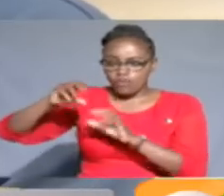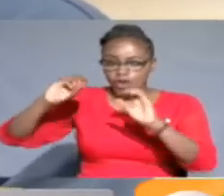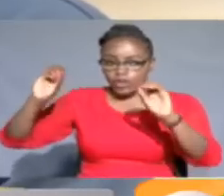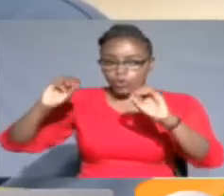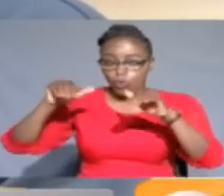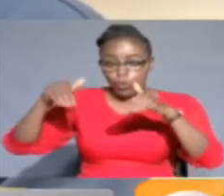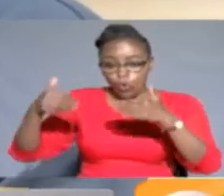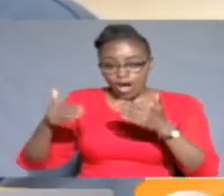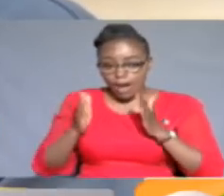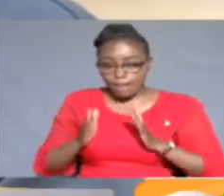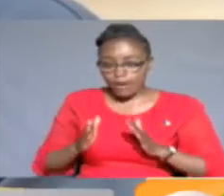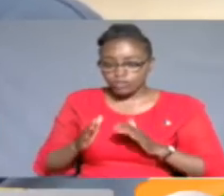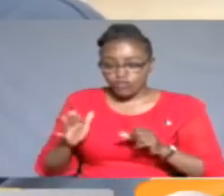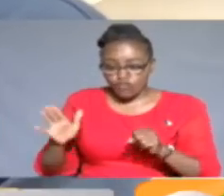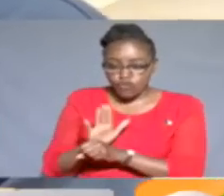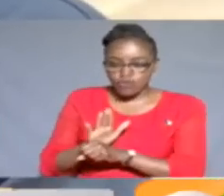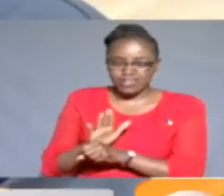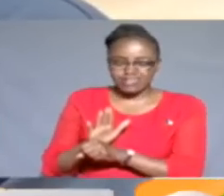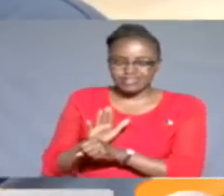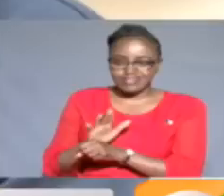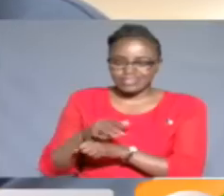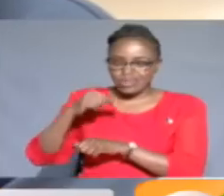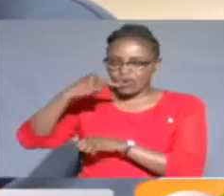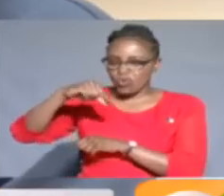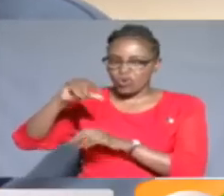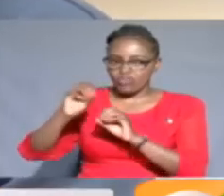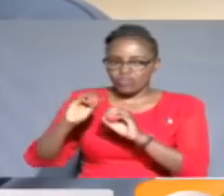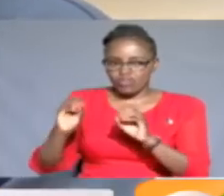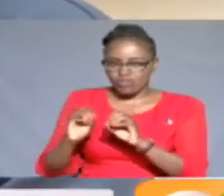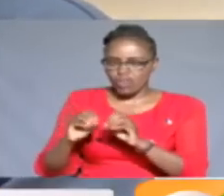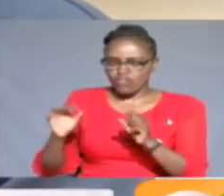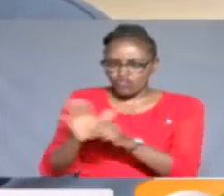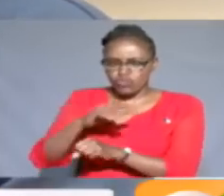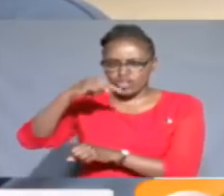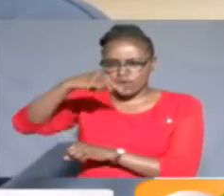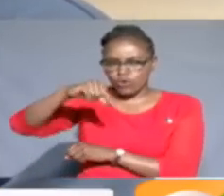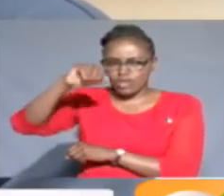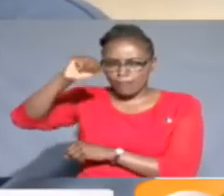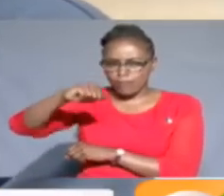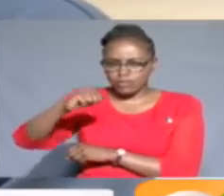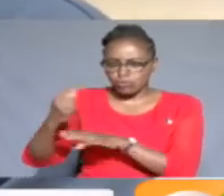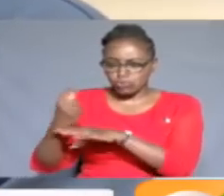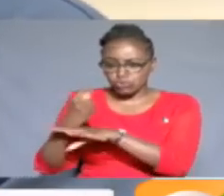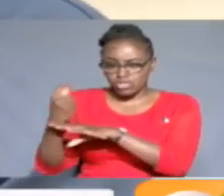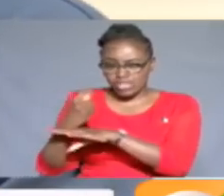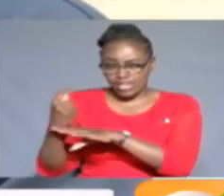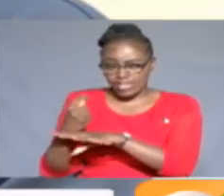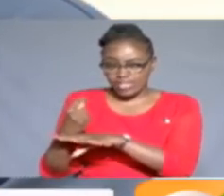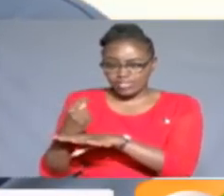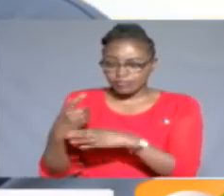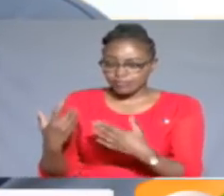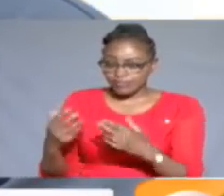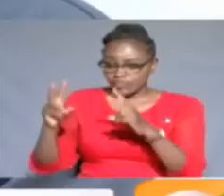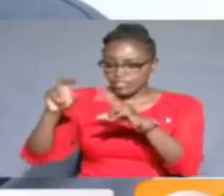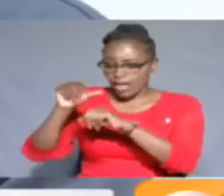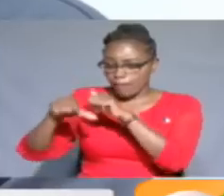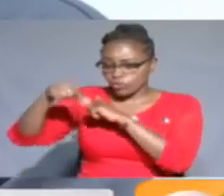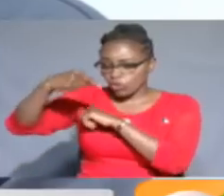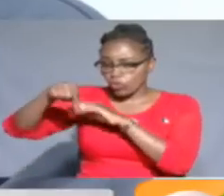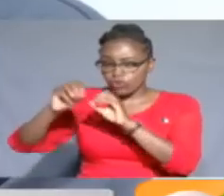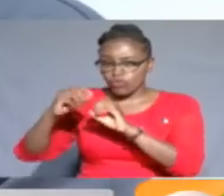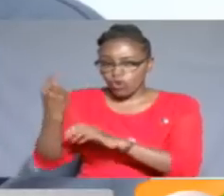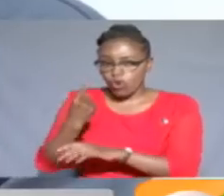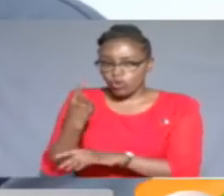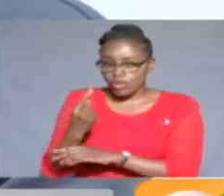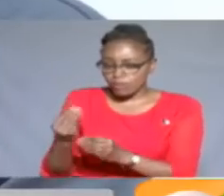who is not fully qualified. We can address the not fully qualified by training. The issue of not qualified can only